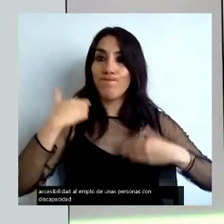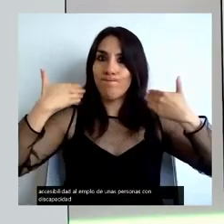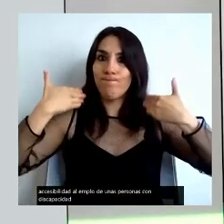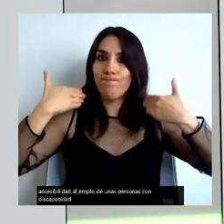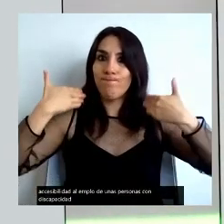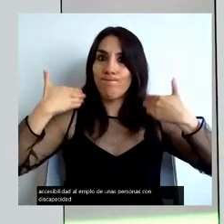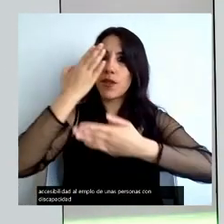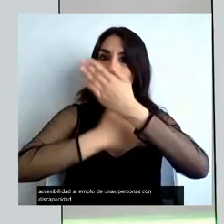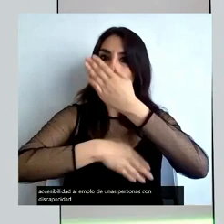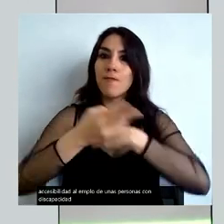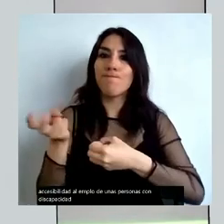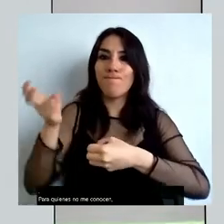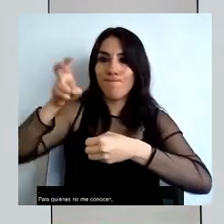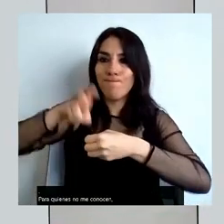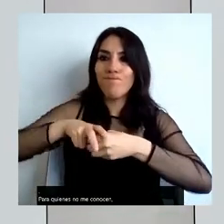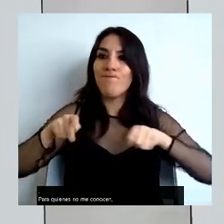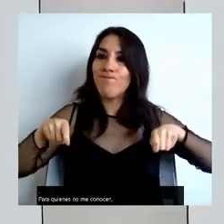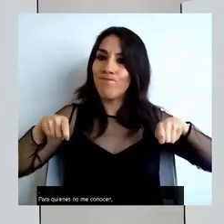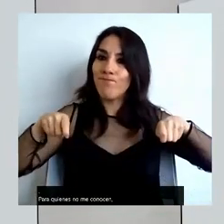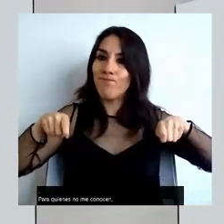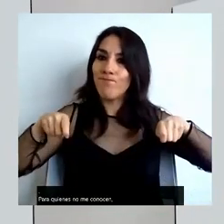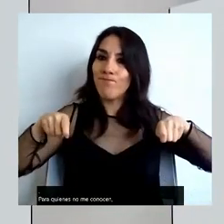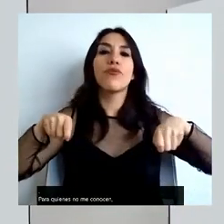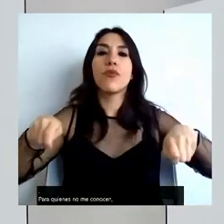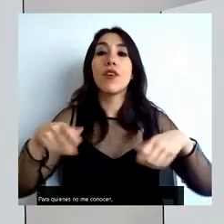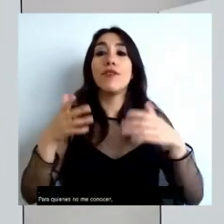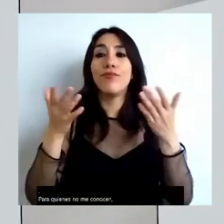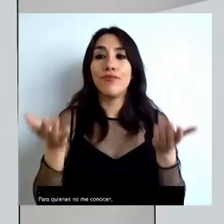disabilities, so I'm sitting on a wheelchair.